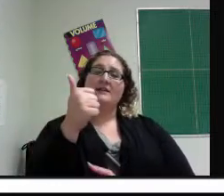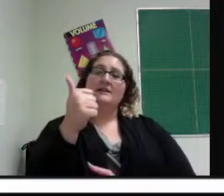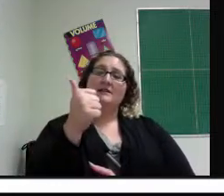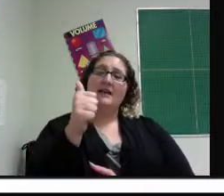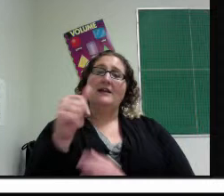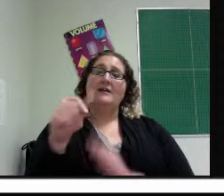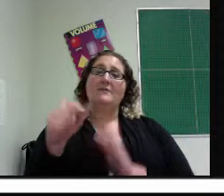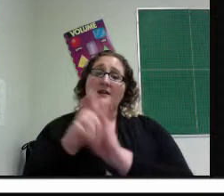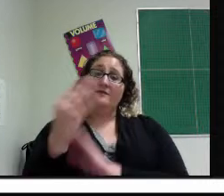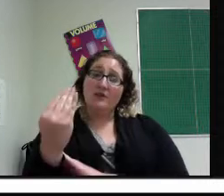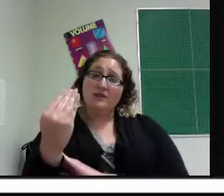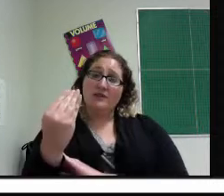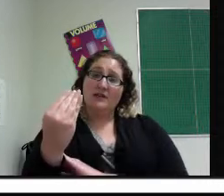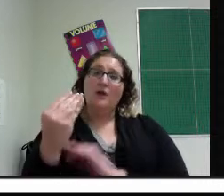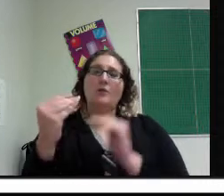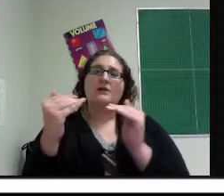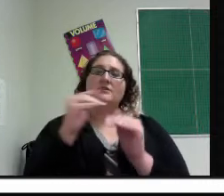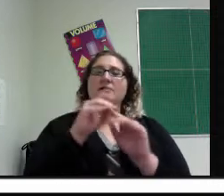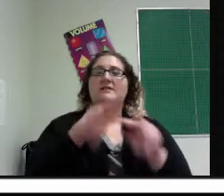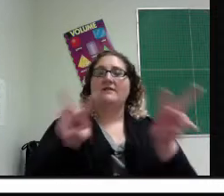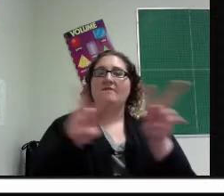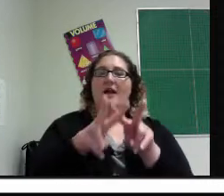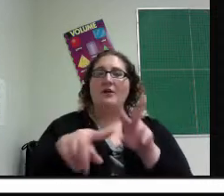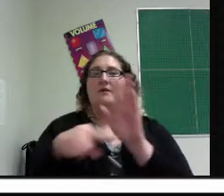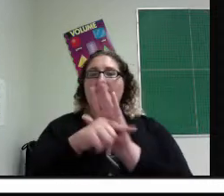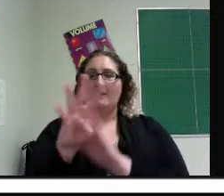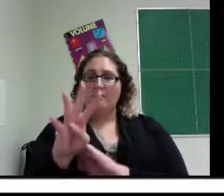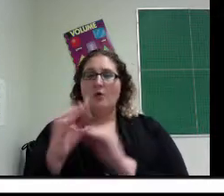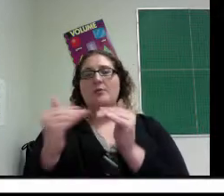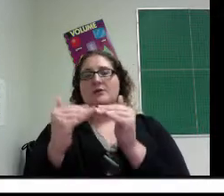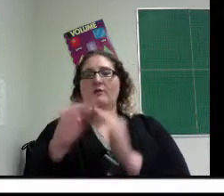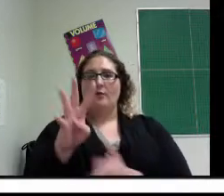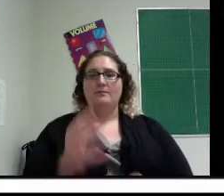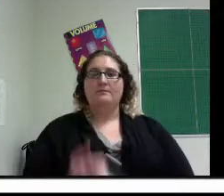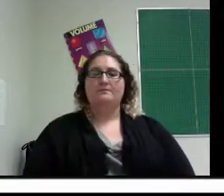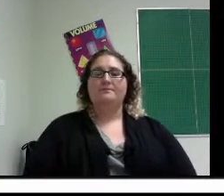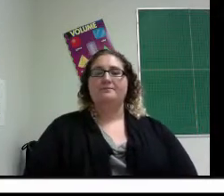is the absolute value of -4, which is 4.